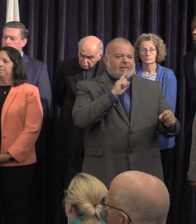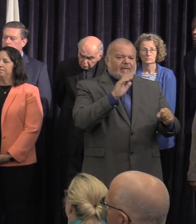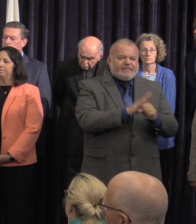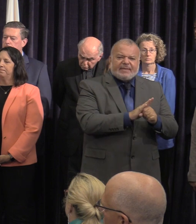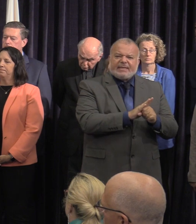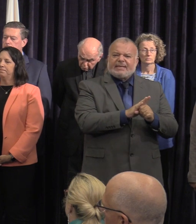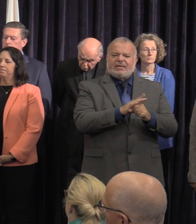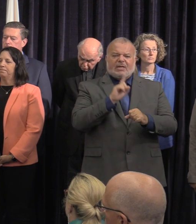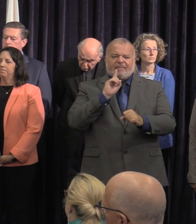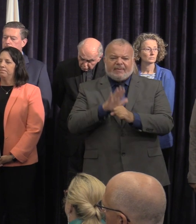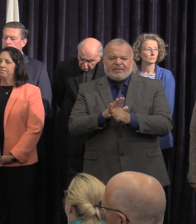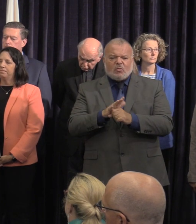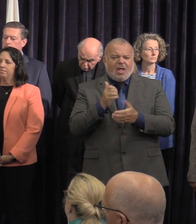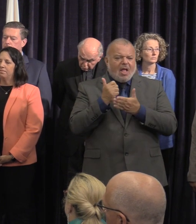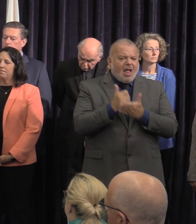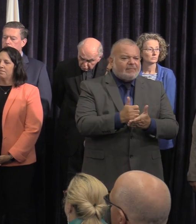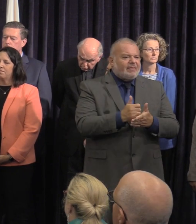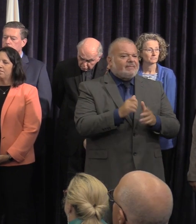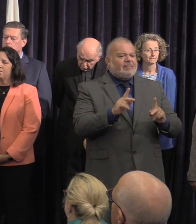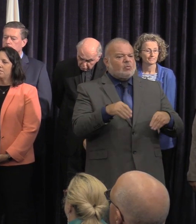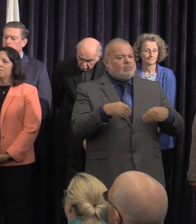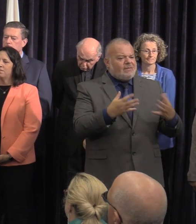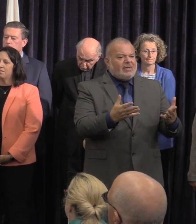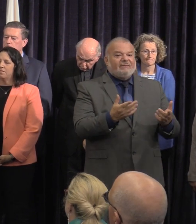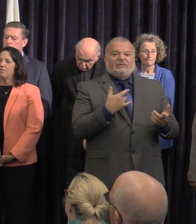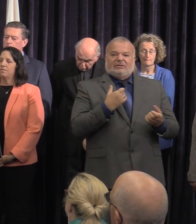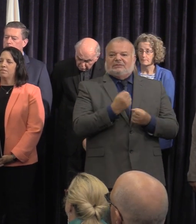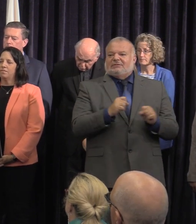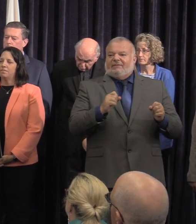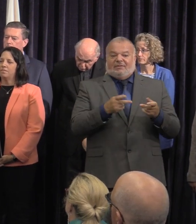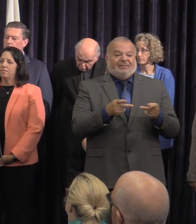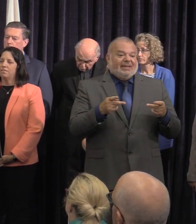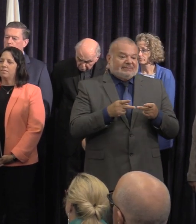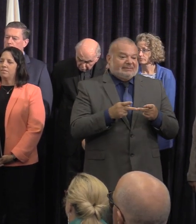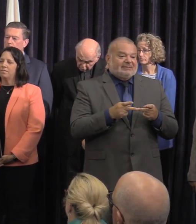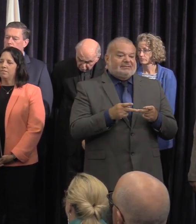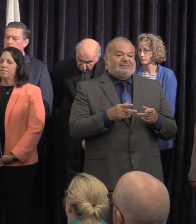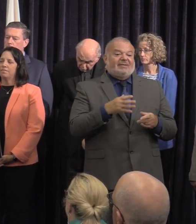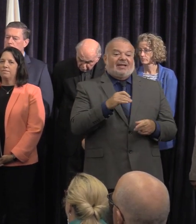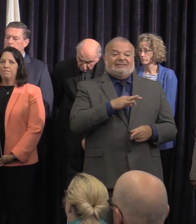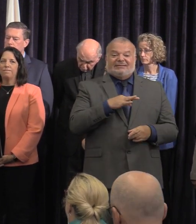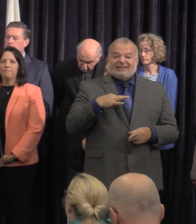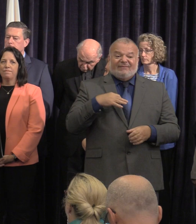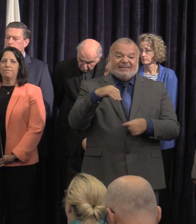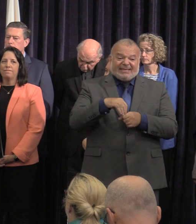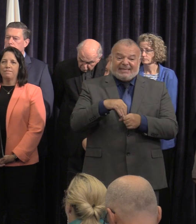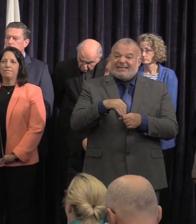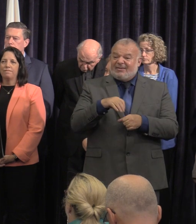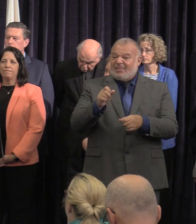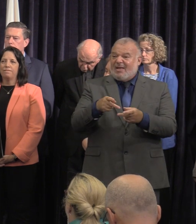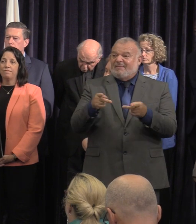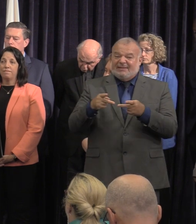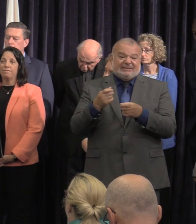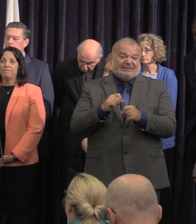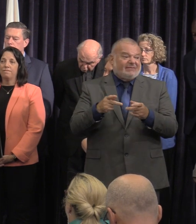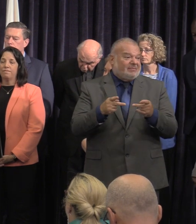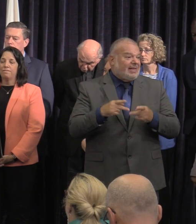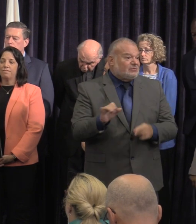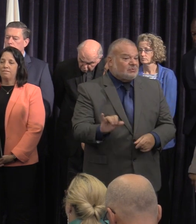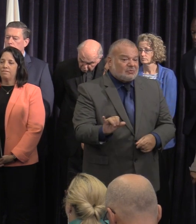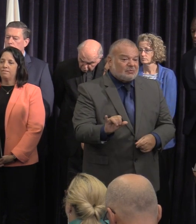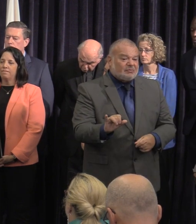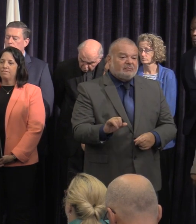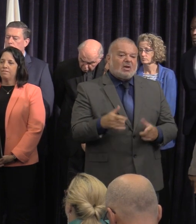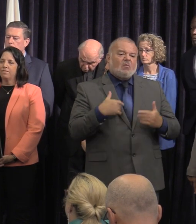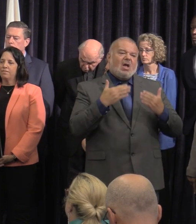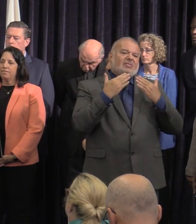providers and to all the shelter frontline workers. Thank you for your hard work and compassion.